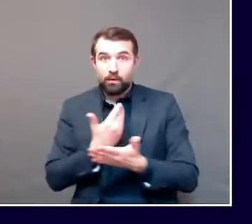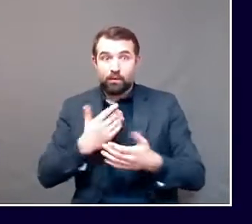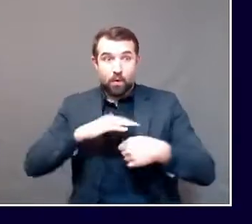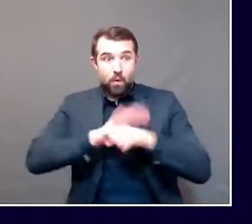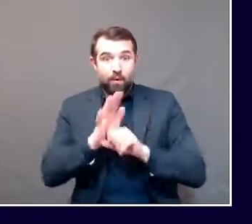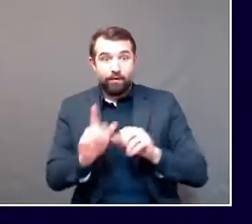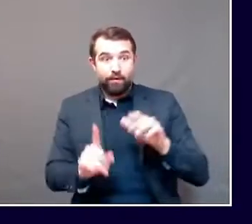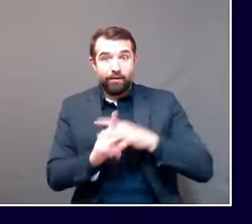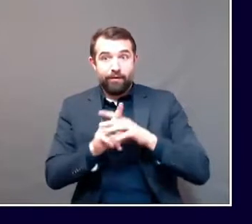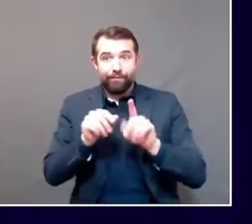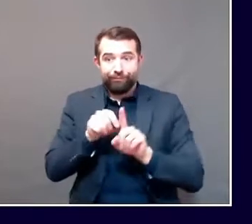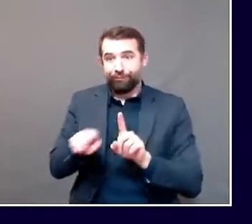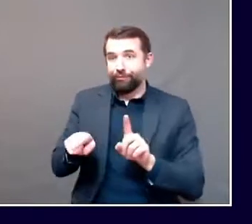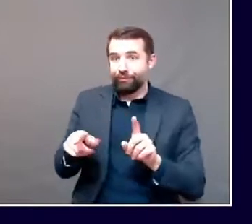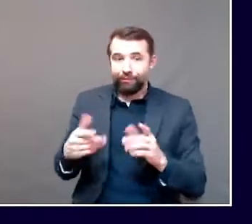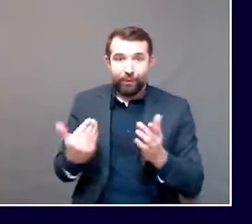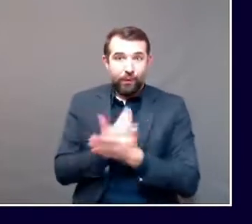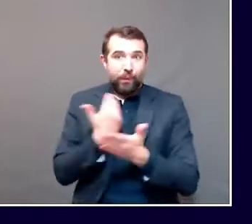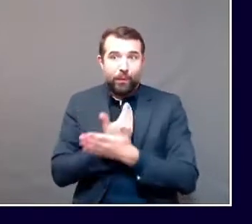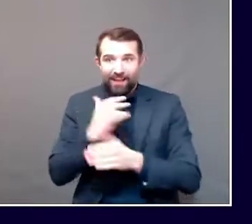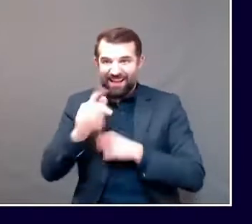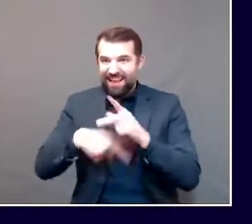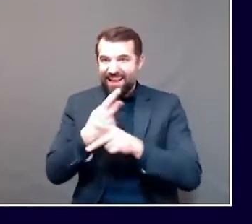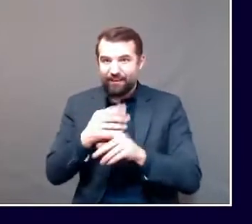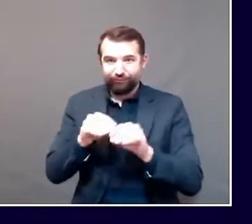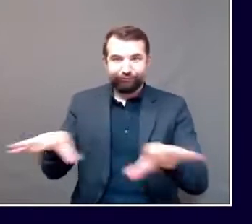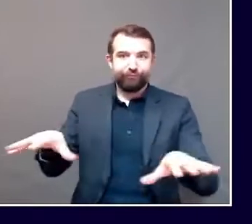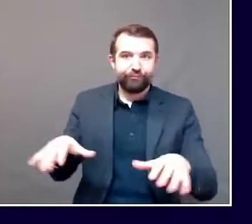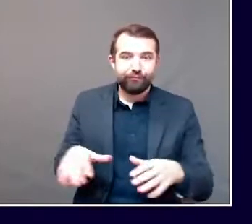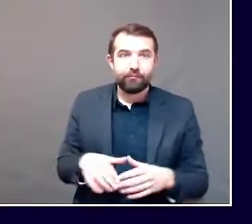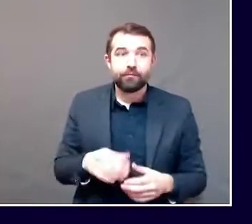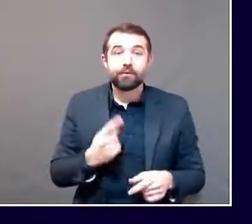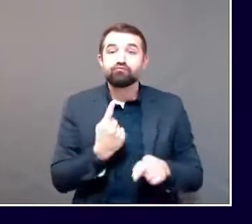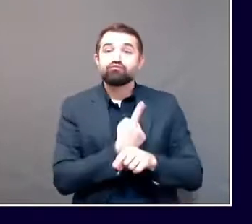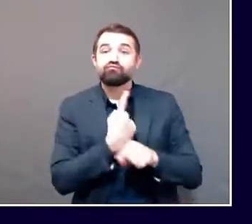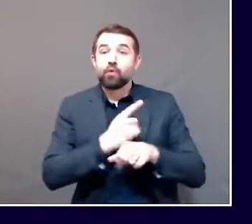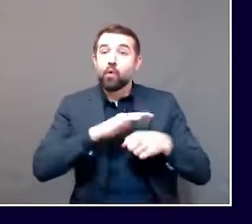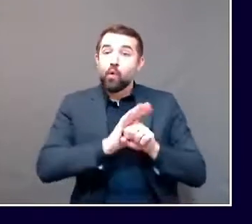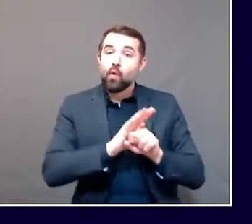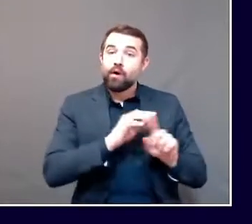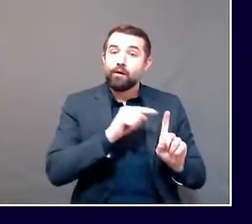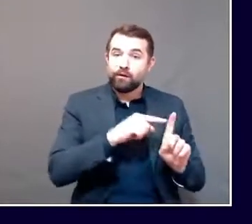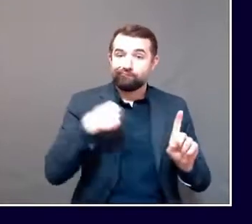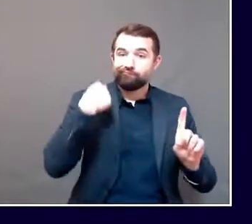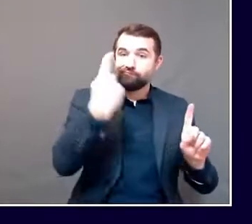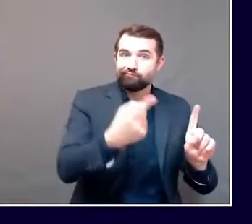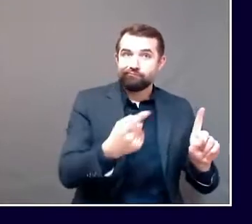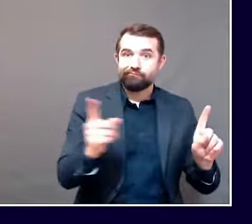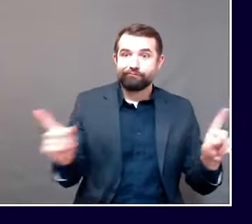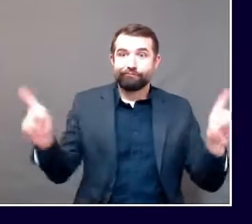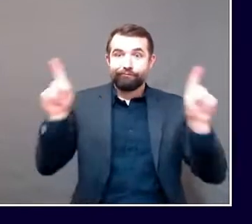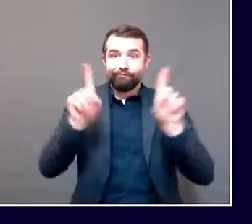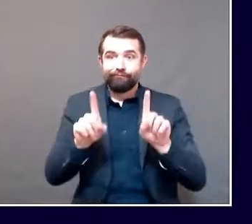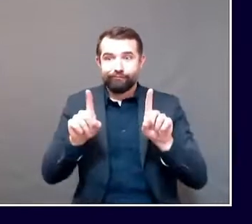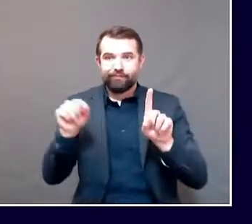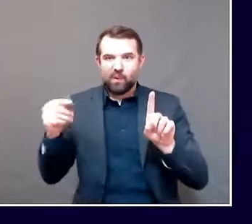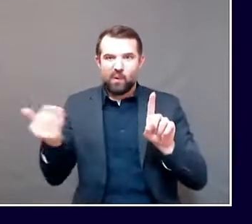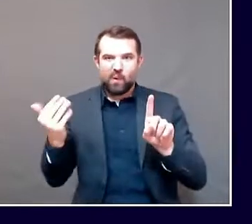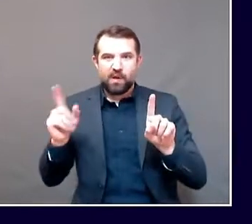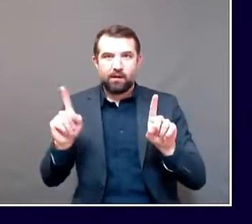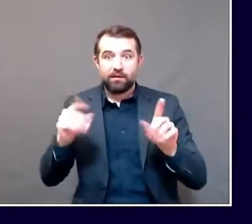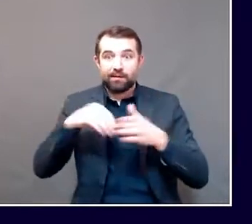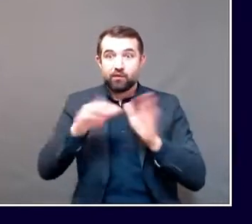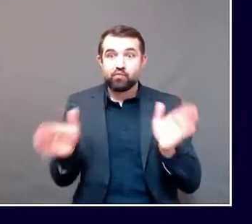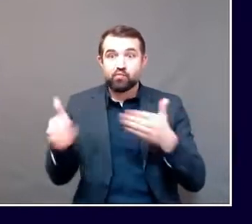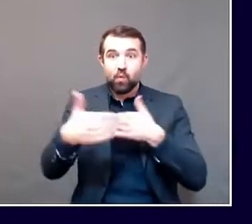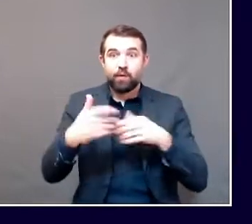take both of them and you put them in a room with 100 people, none of whom have COVID, After a certain time period, in the room with